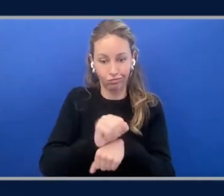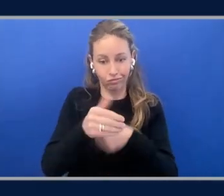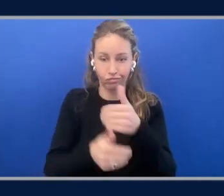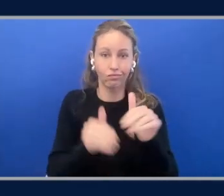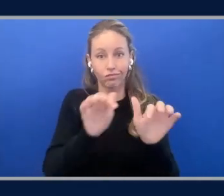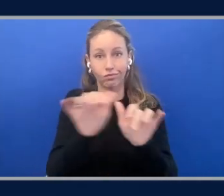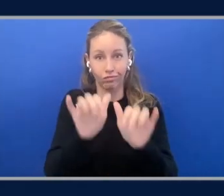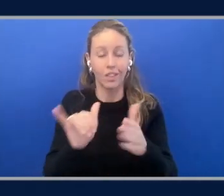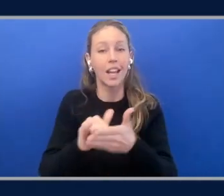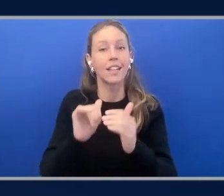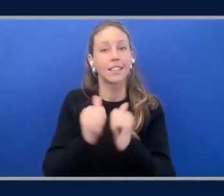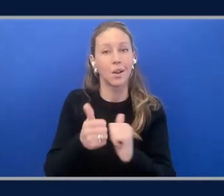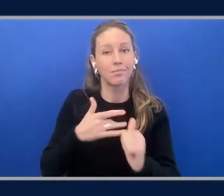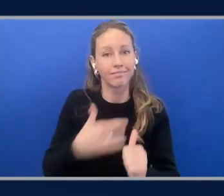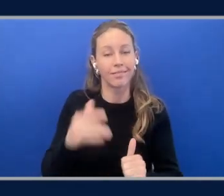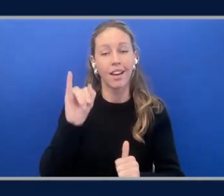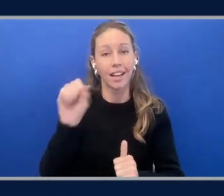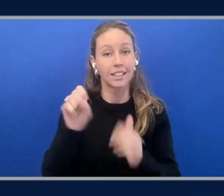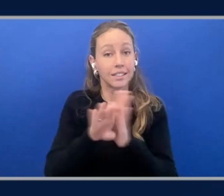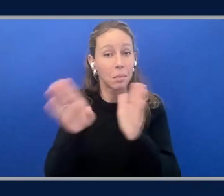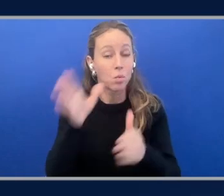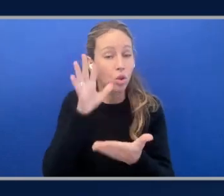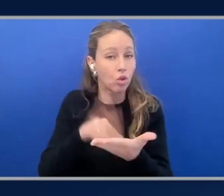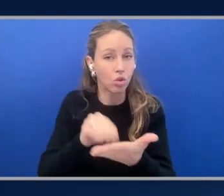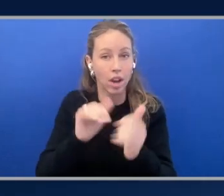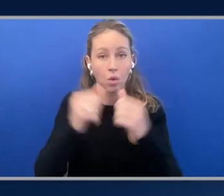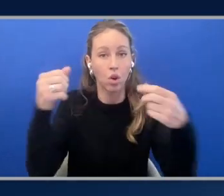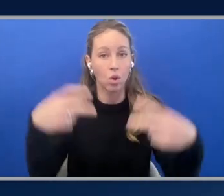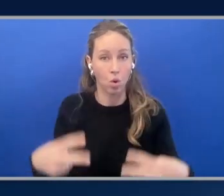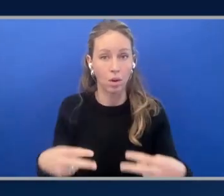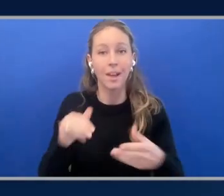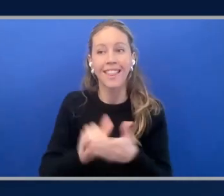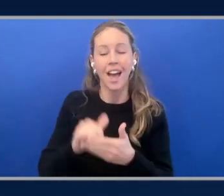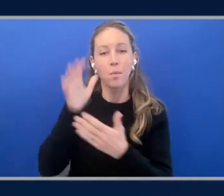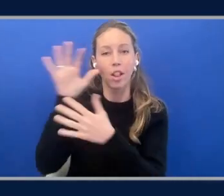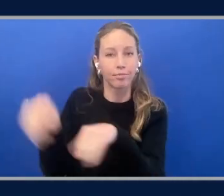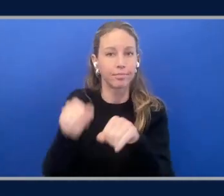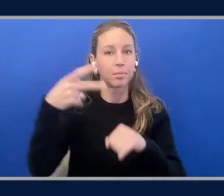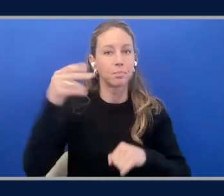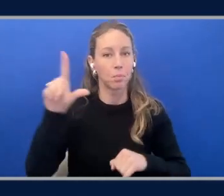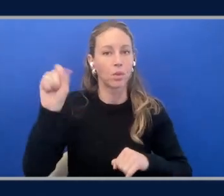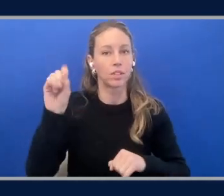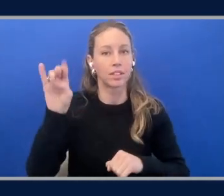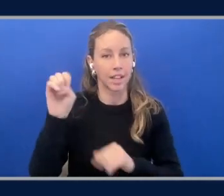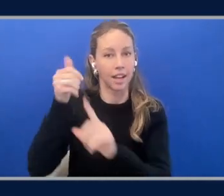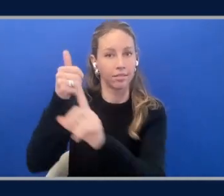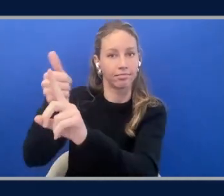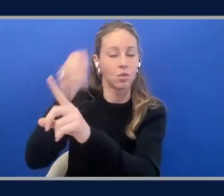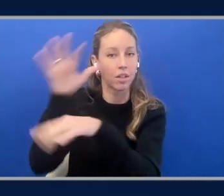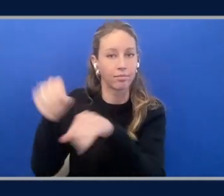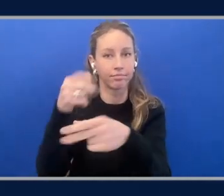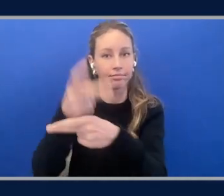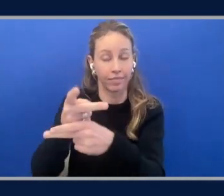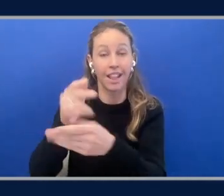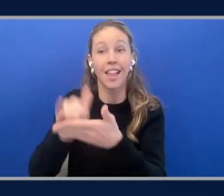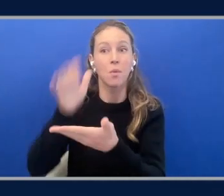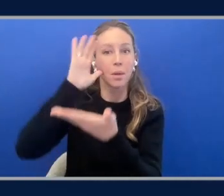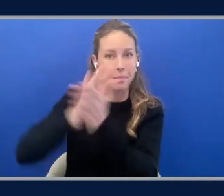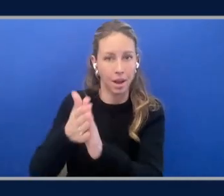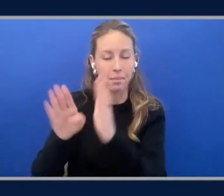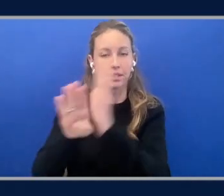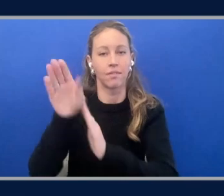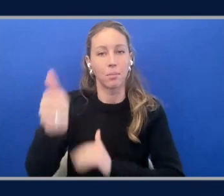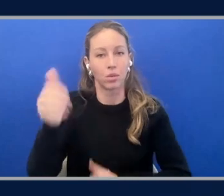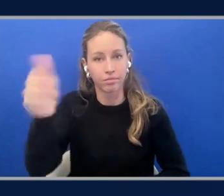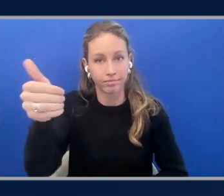I, as a developer, learned how to code. Well, this is what we're having Poolside do. We're having Poolside be a developer,